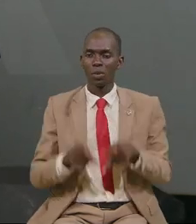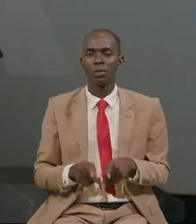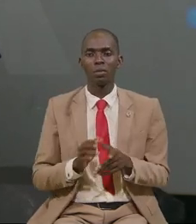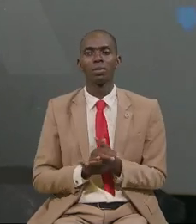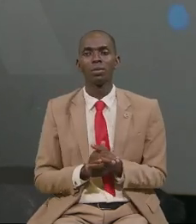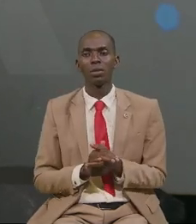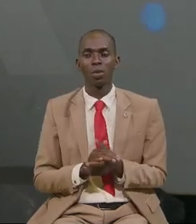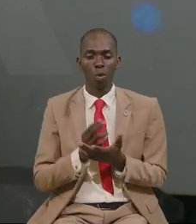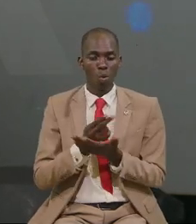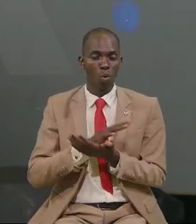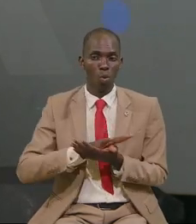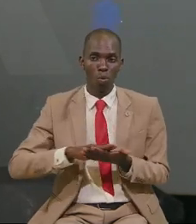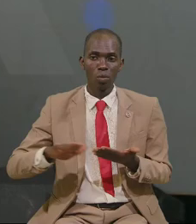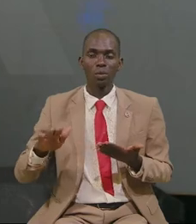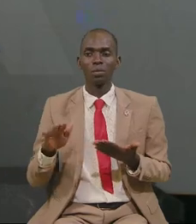holy,